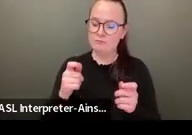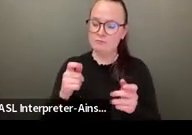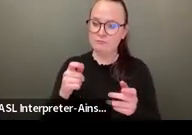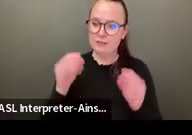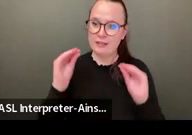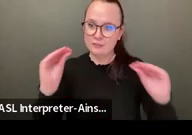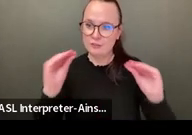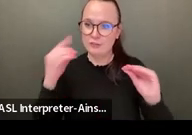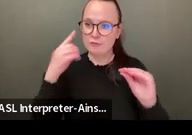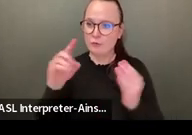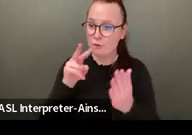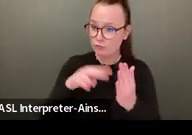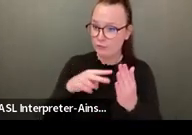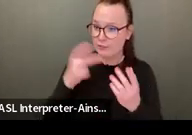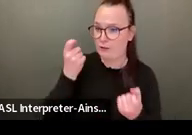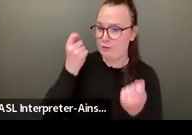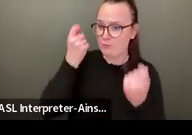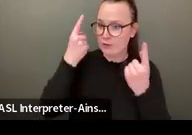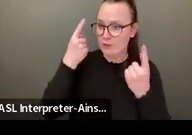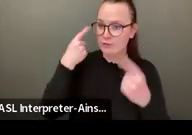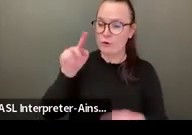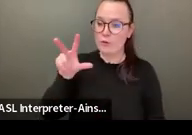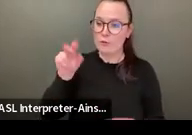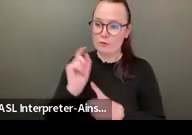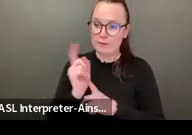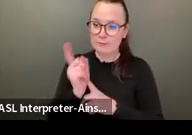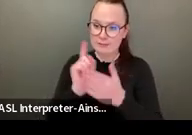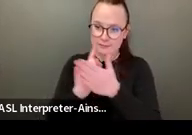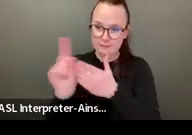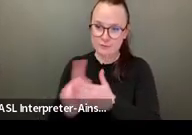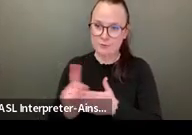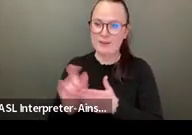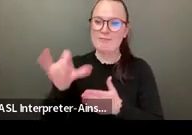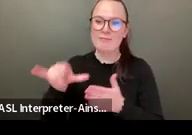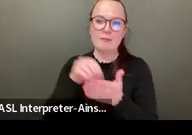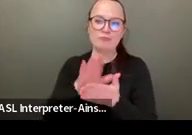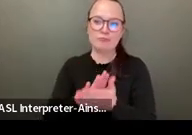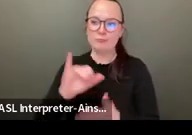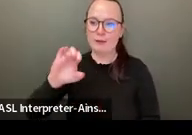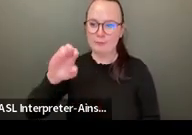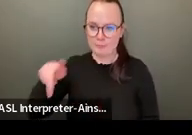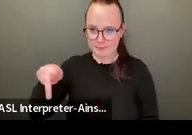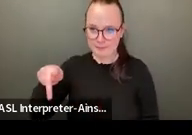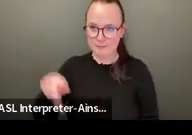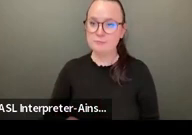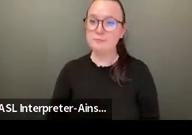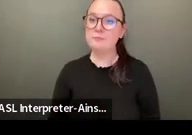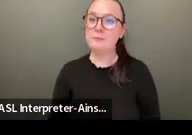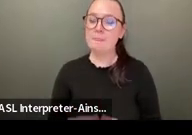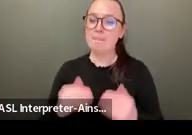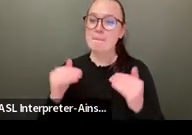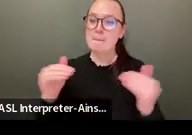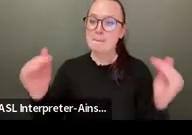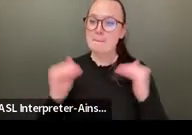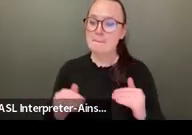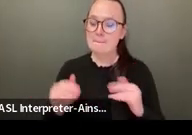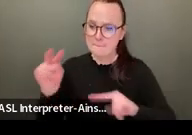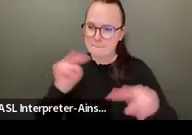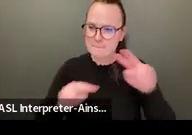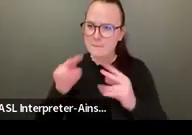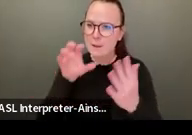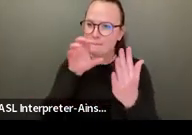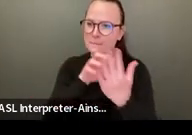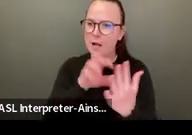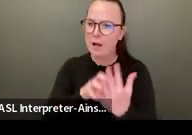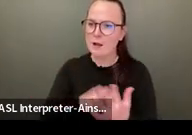30 minutes per week, that's what you're putting on the IEP, the service grid of the IEP. So then you're looking at your block scheduling or